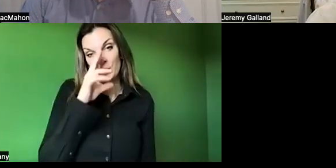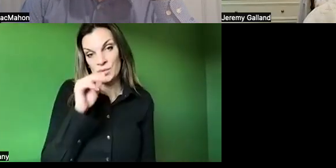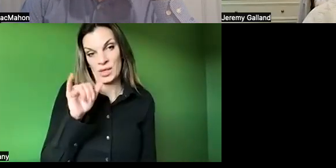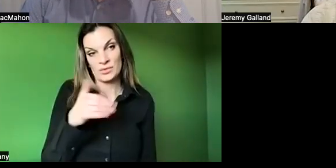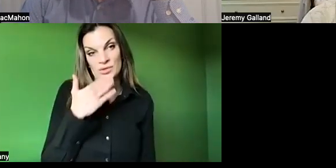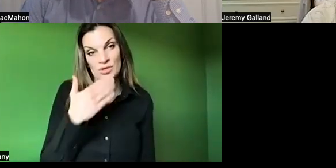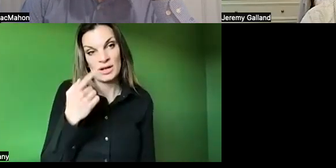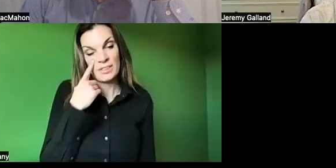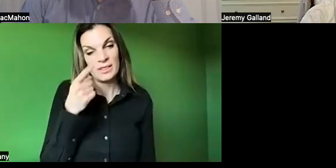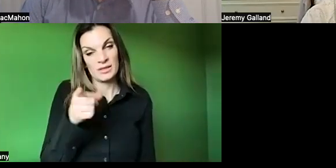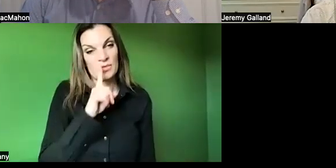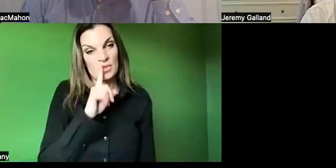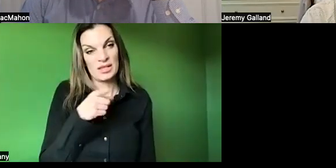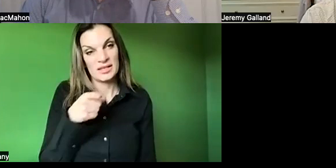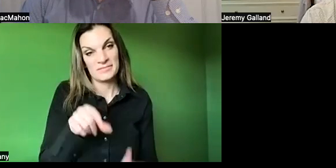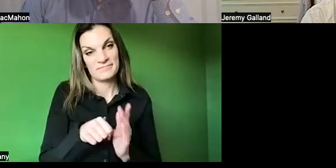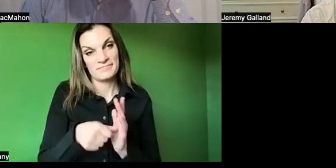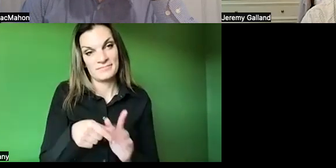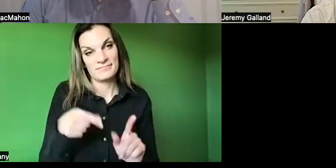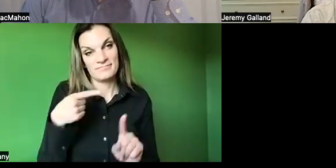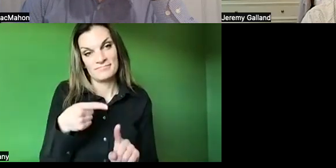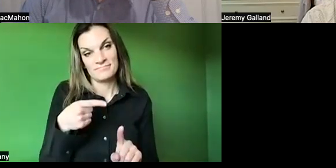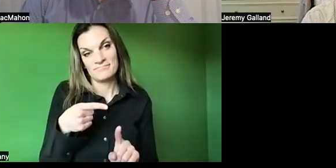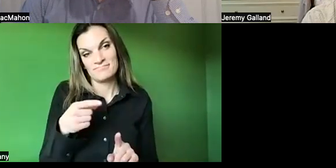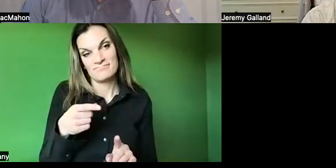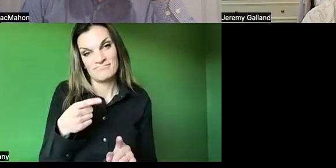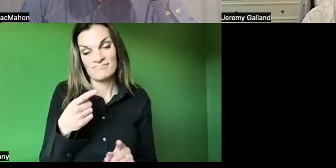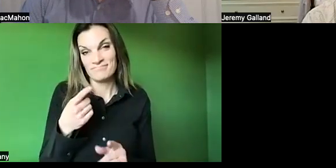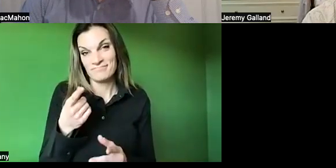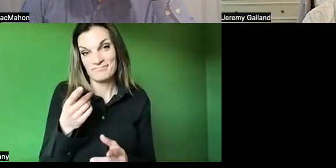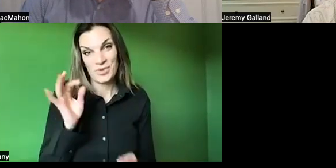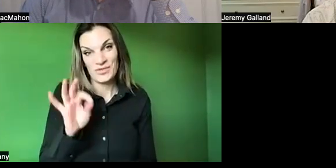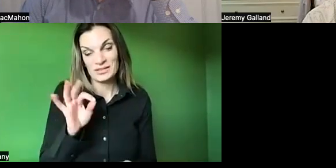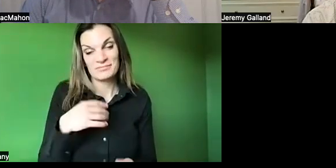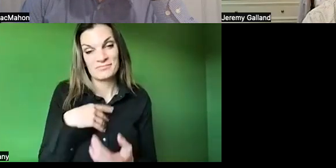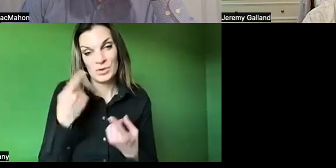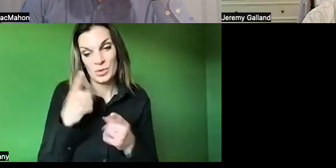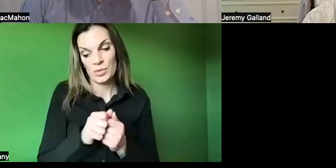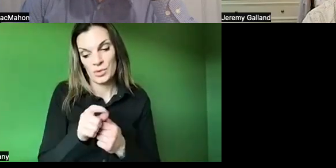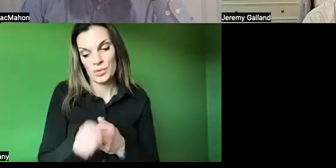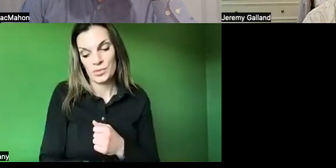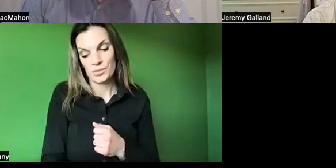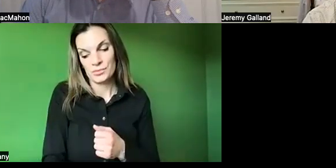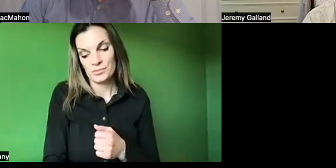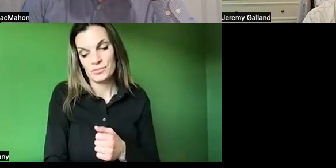I think you really hit it out of the park. I have to agree with you.